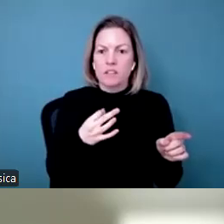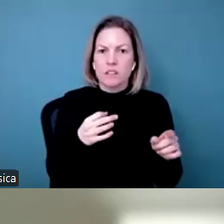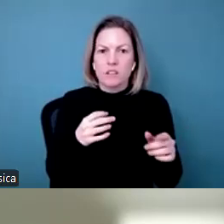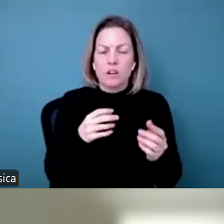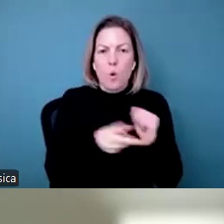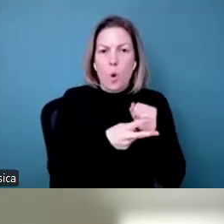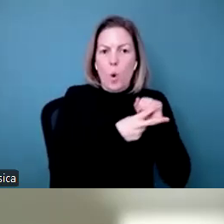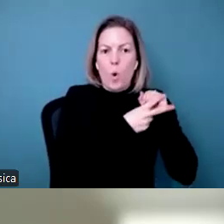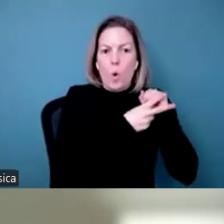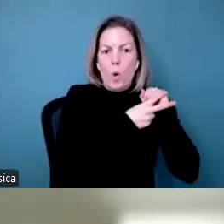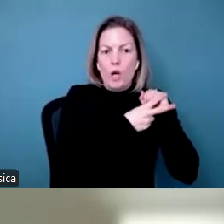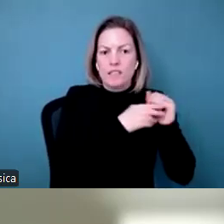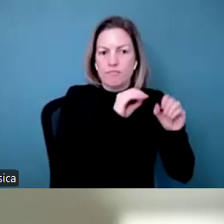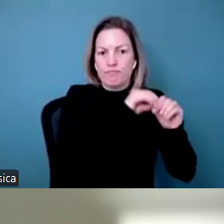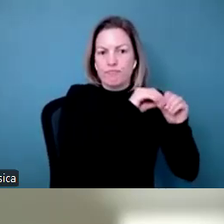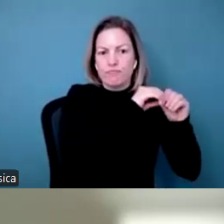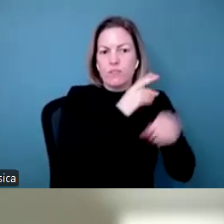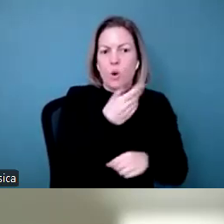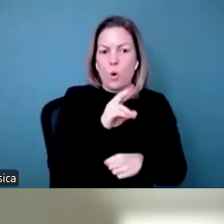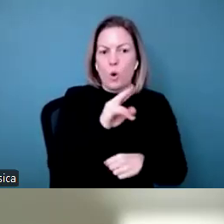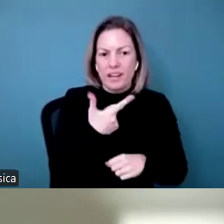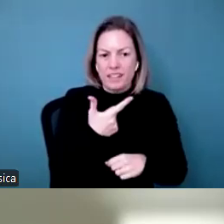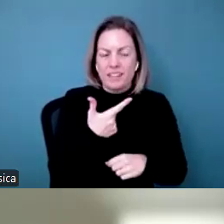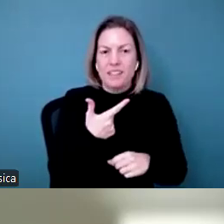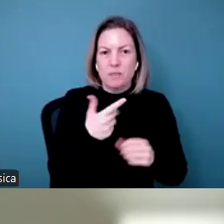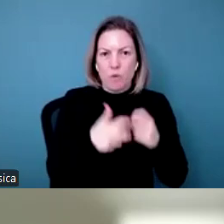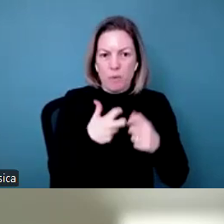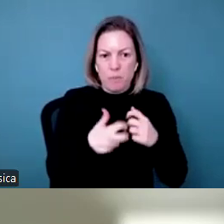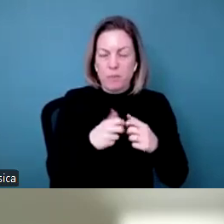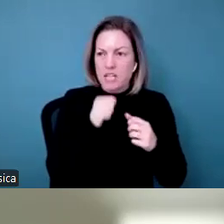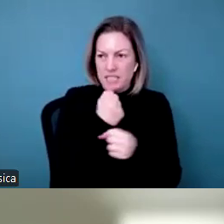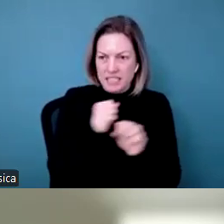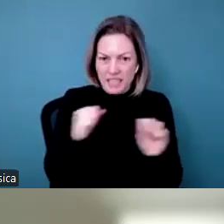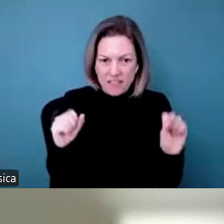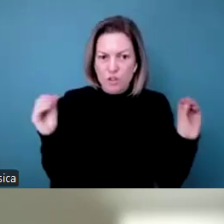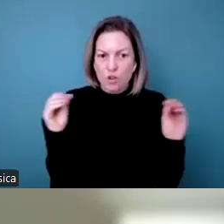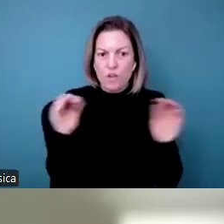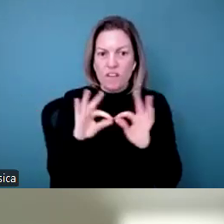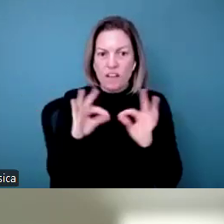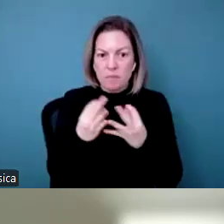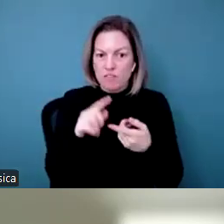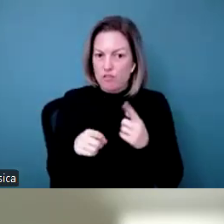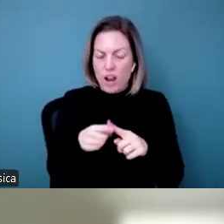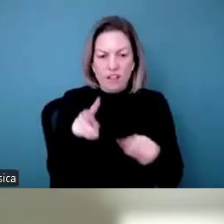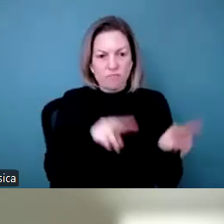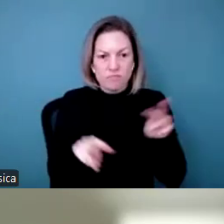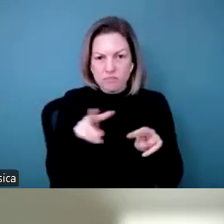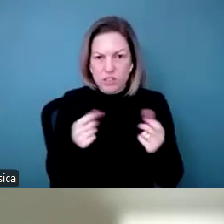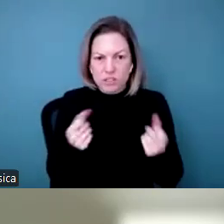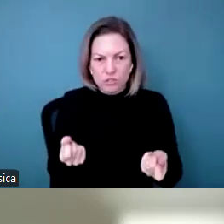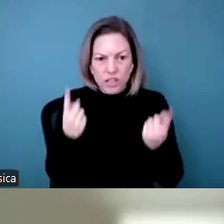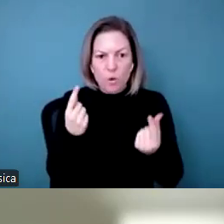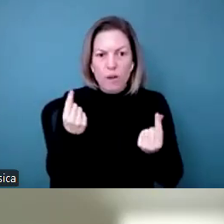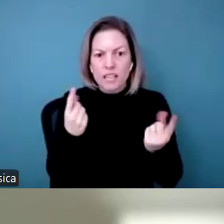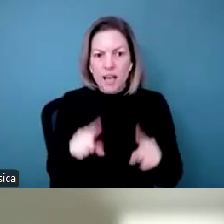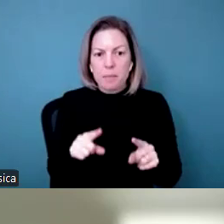problem. So he was in a physically unsafe space. There was no family or friend looking over this to understand what was happening. It was